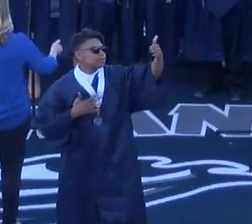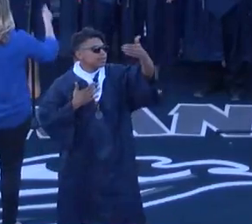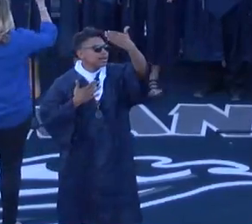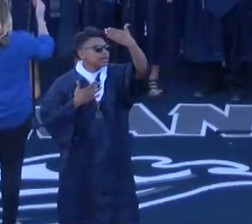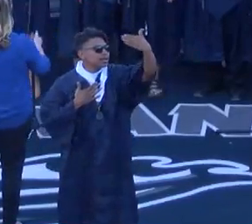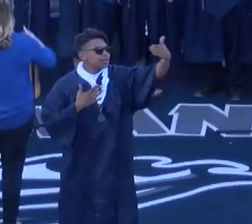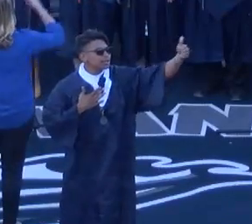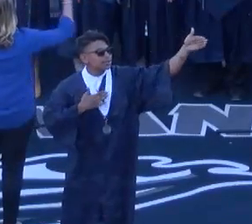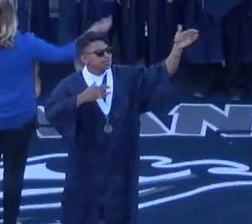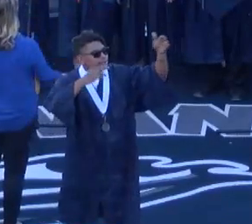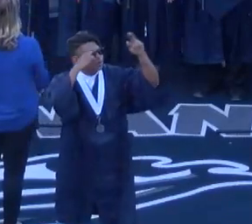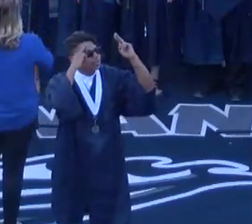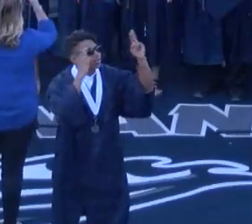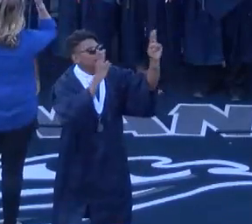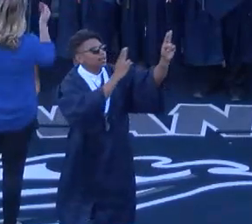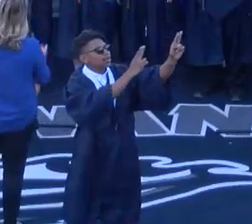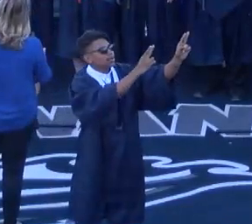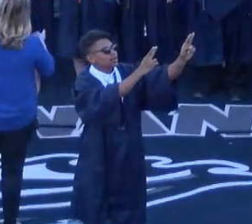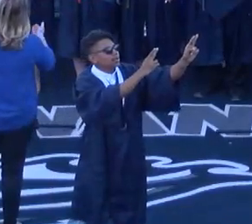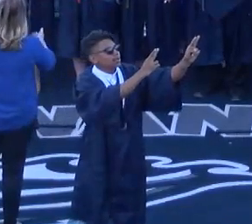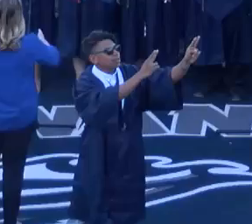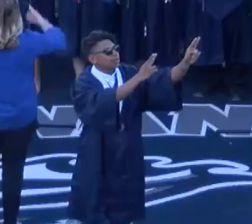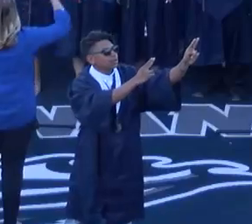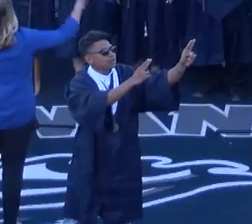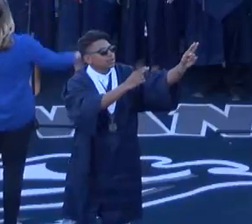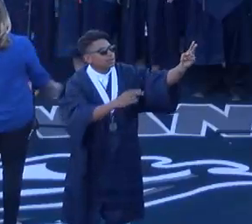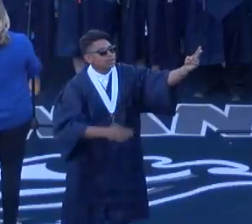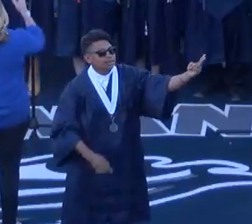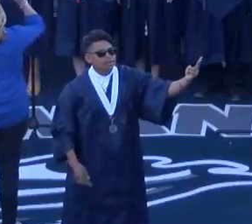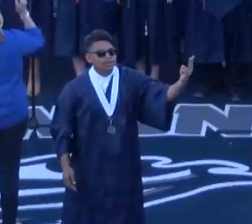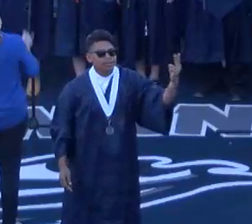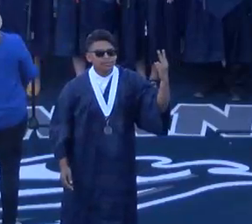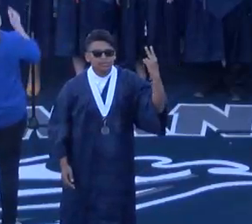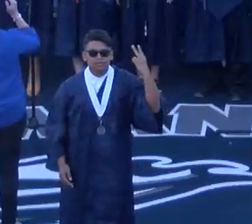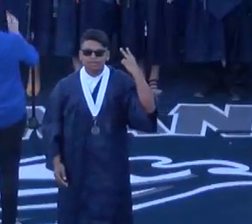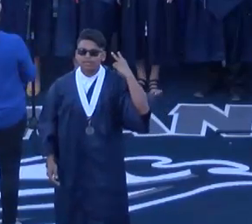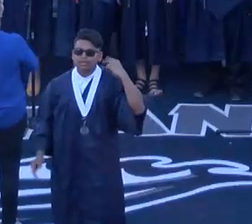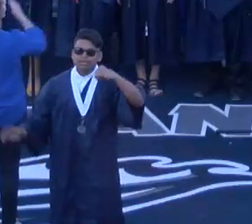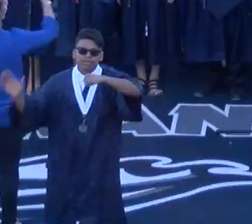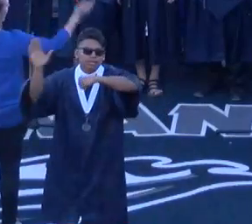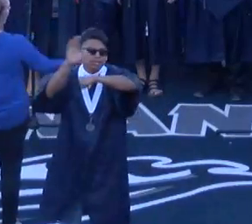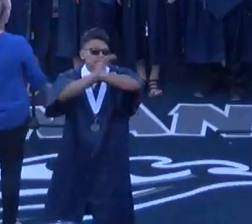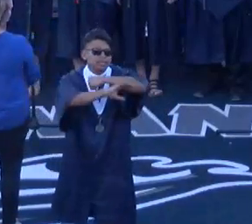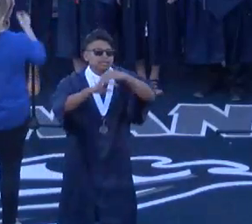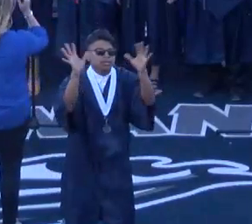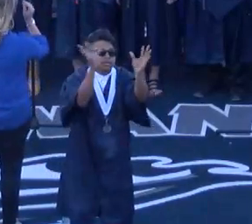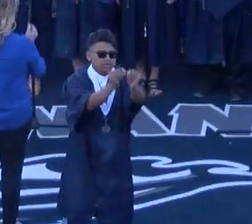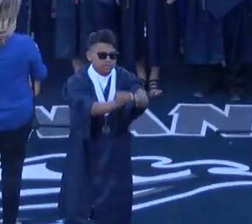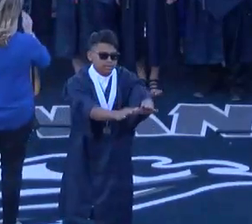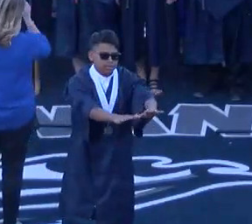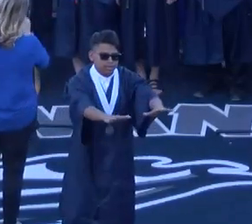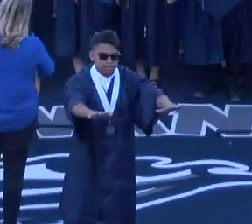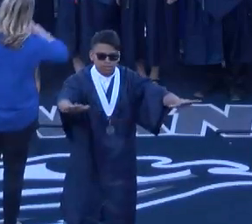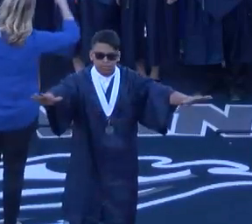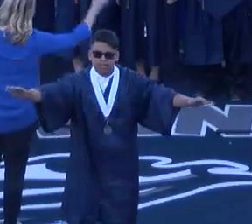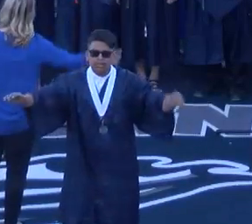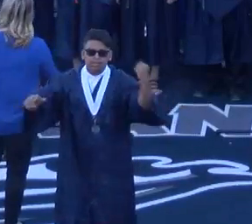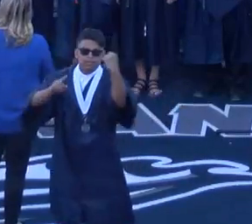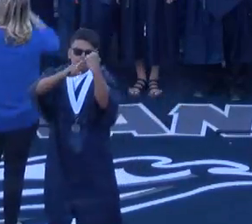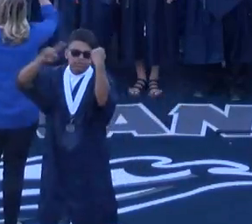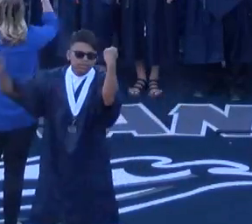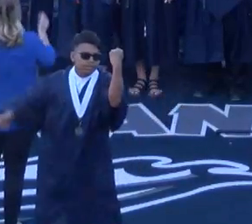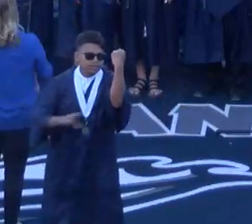so proudly we hailed at the twilight's last